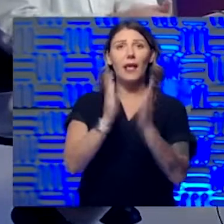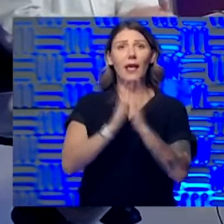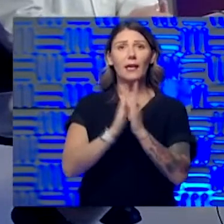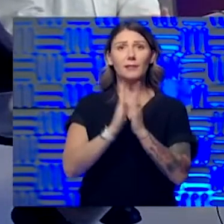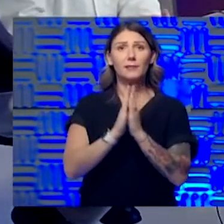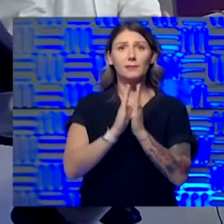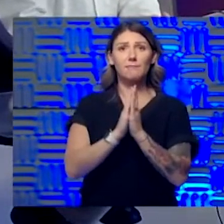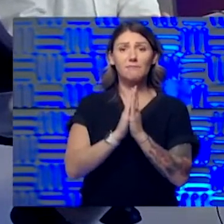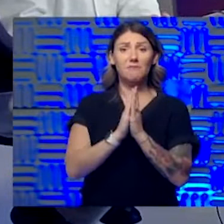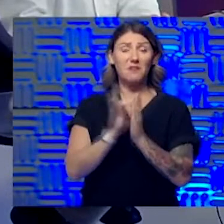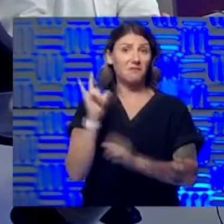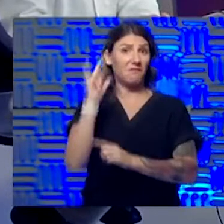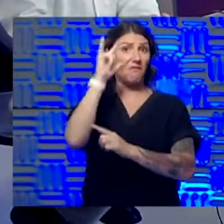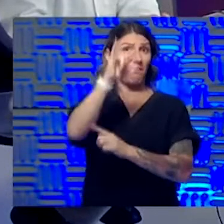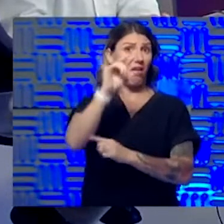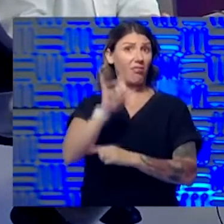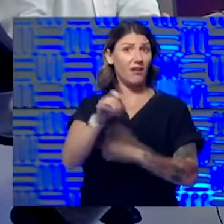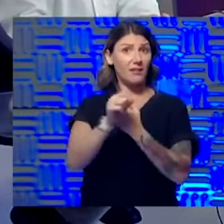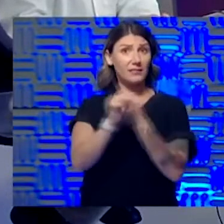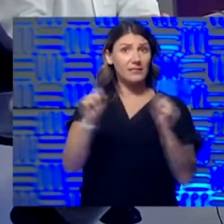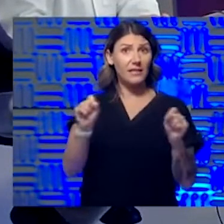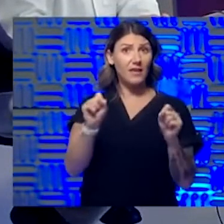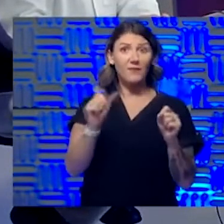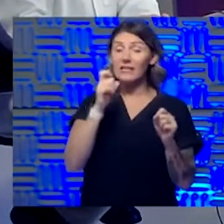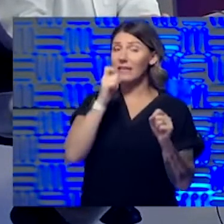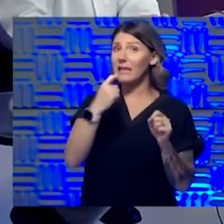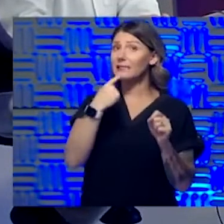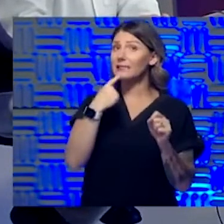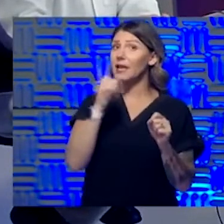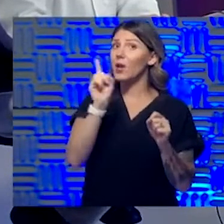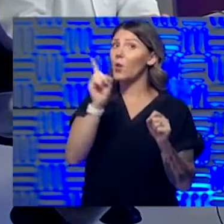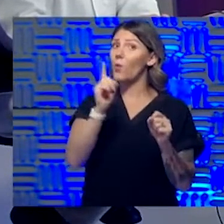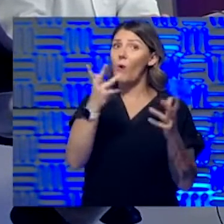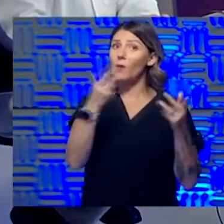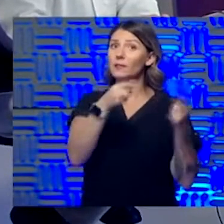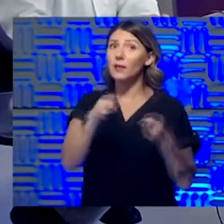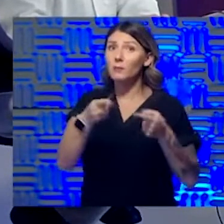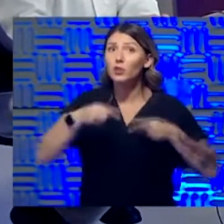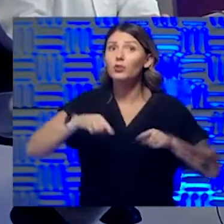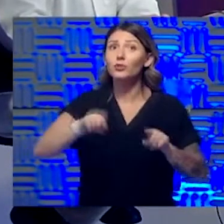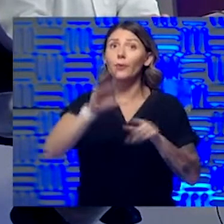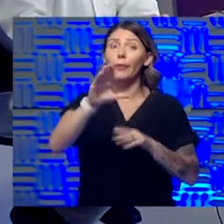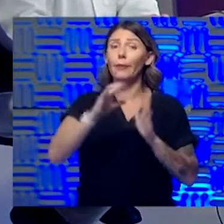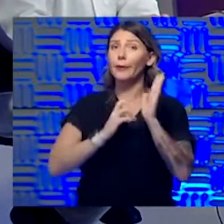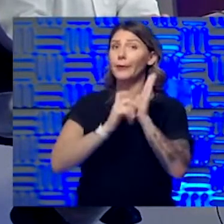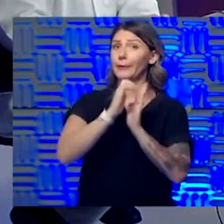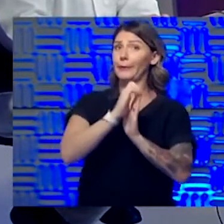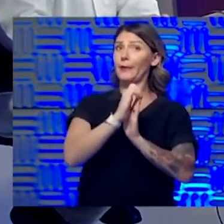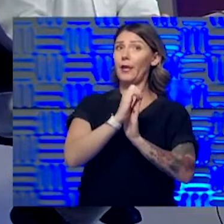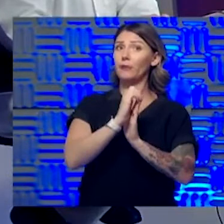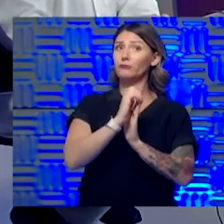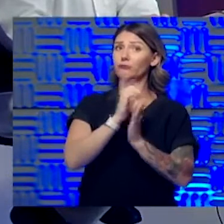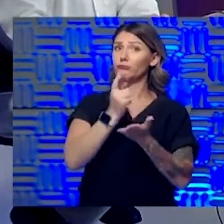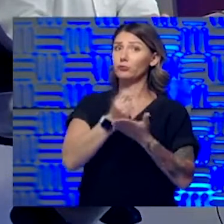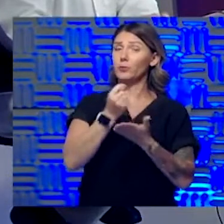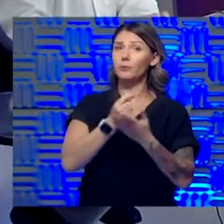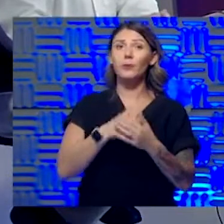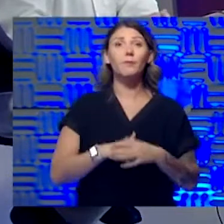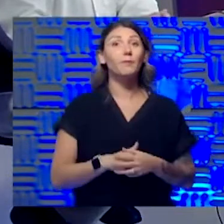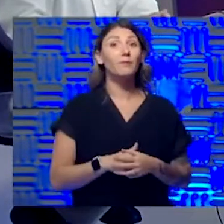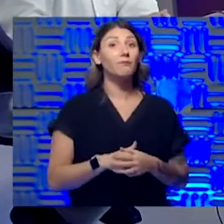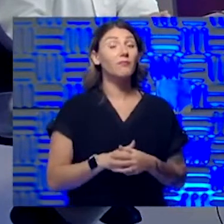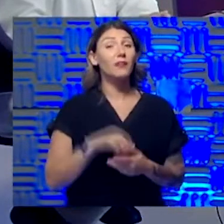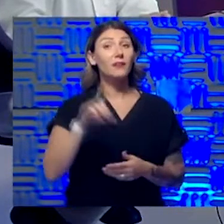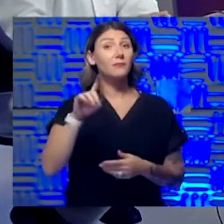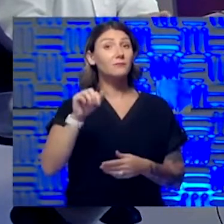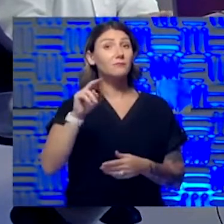to fly? The patient doesn't say where they are in their cancer journey. Okay, is it safe to fly? I'm going to turn first to Dana. Dana, is it safe to